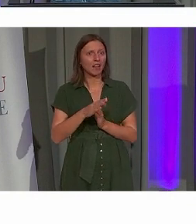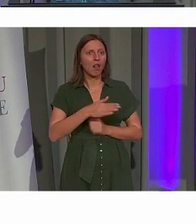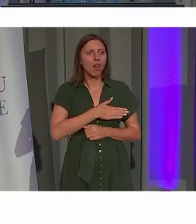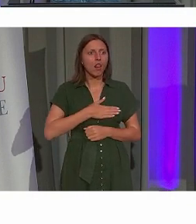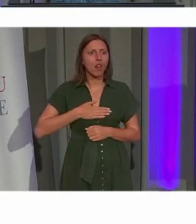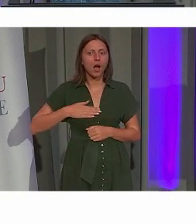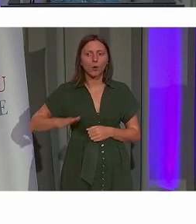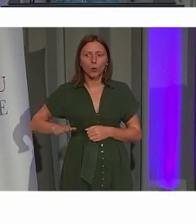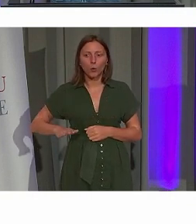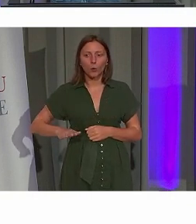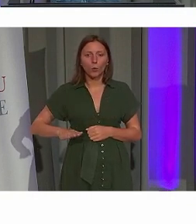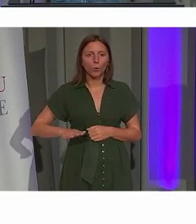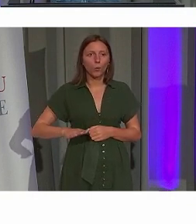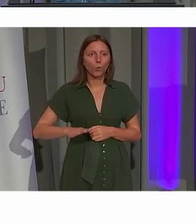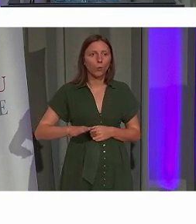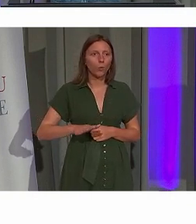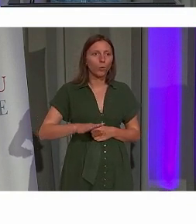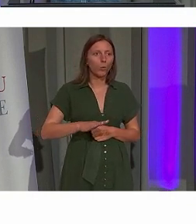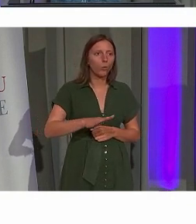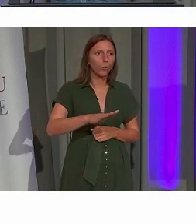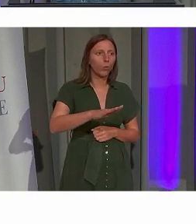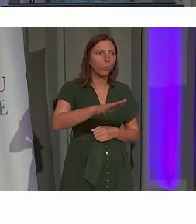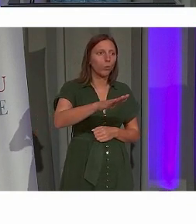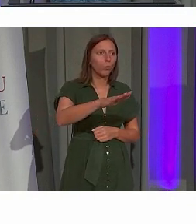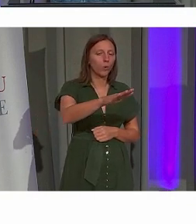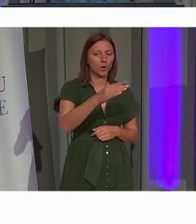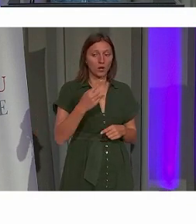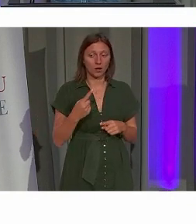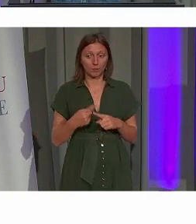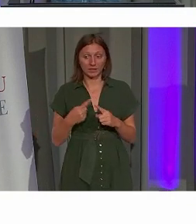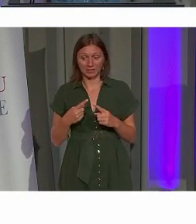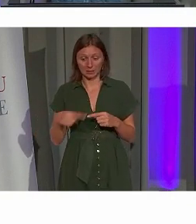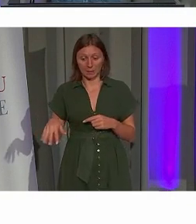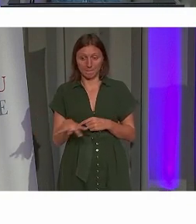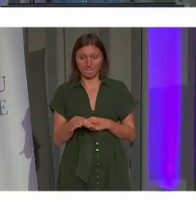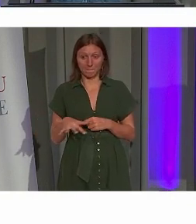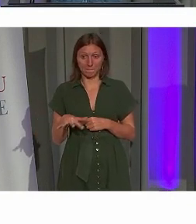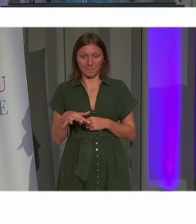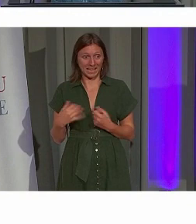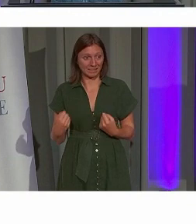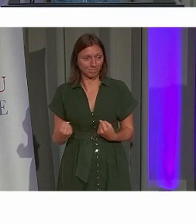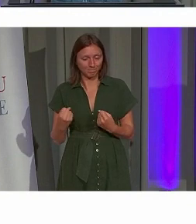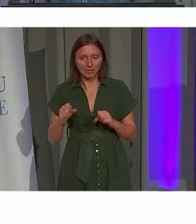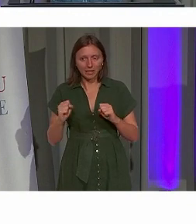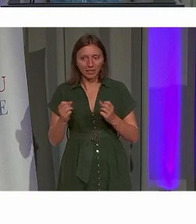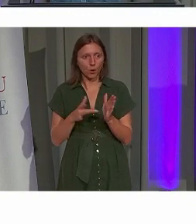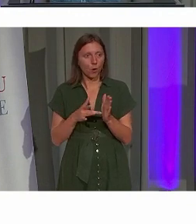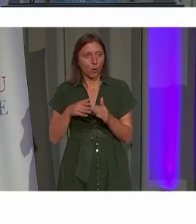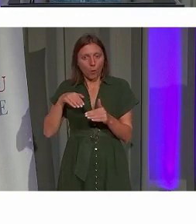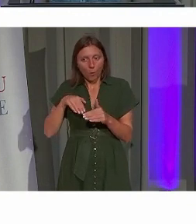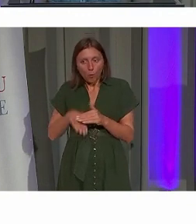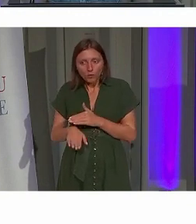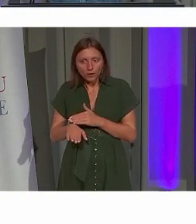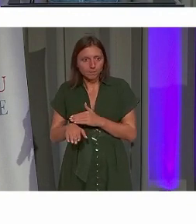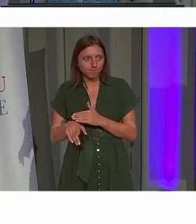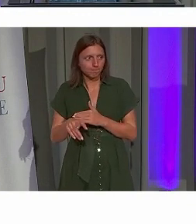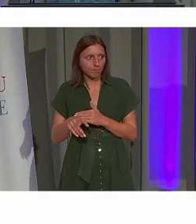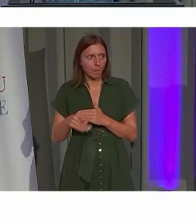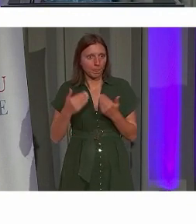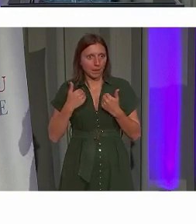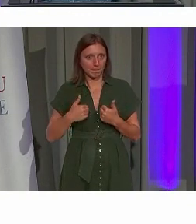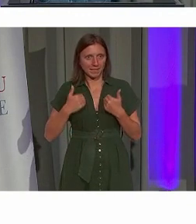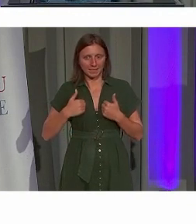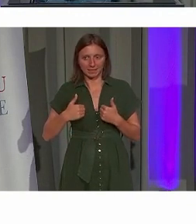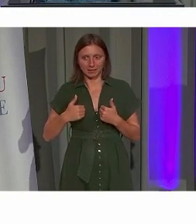but you can see also that it goes quite high, and activating the square is not possible. What is under